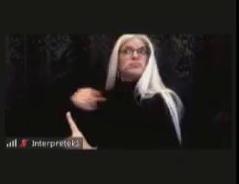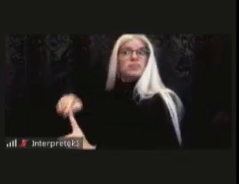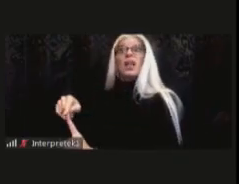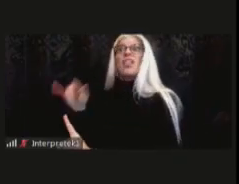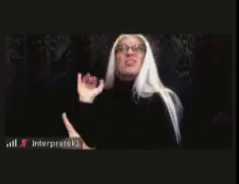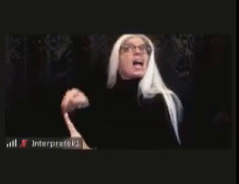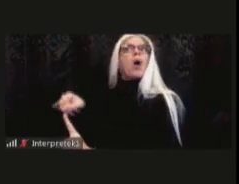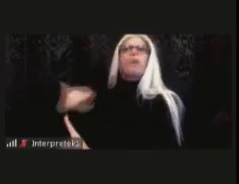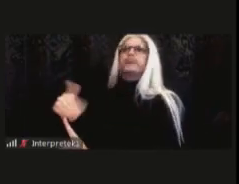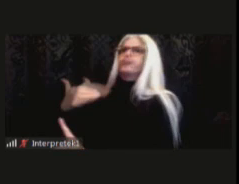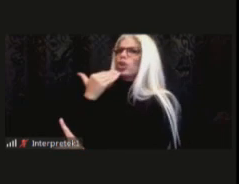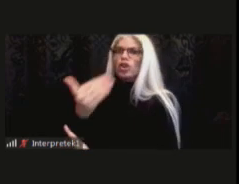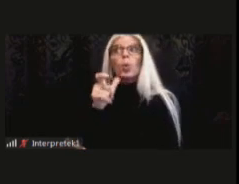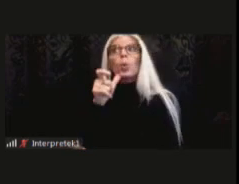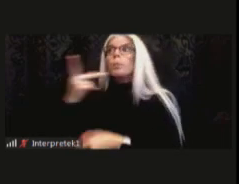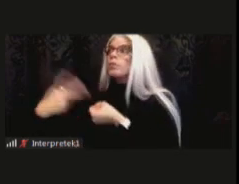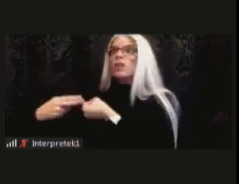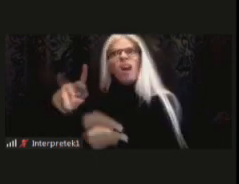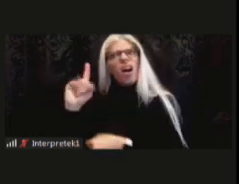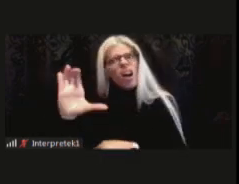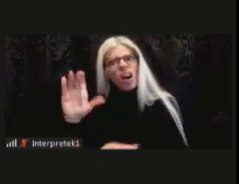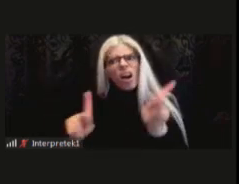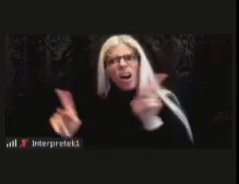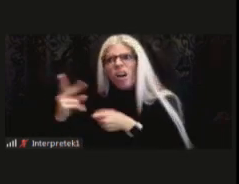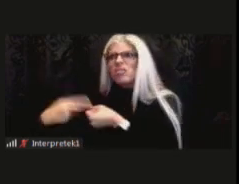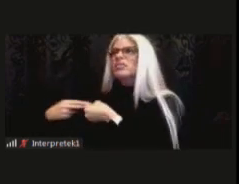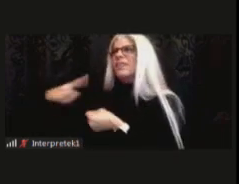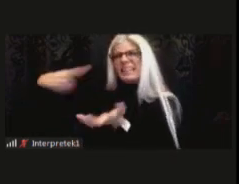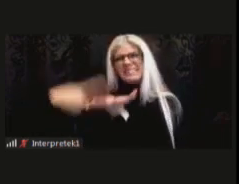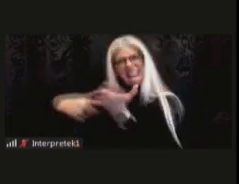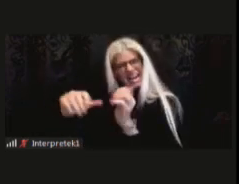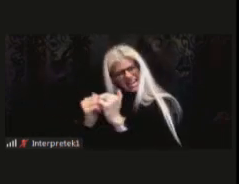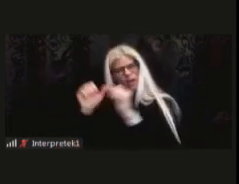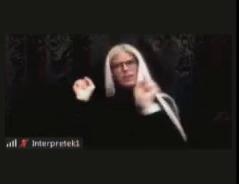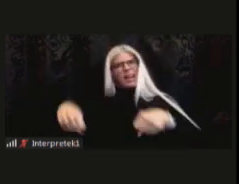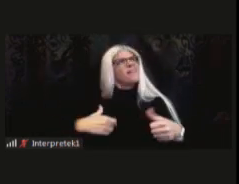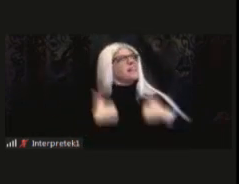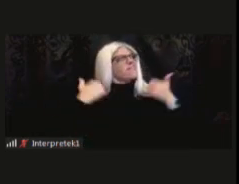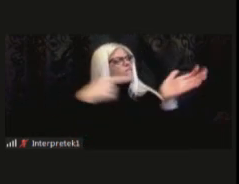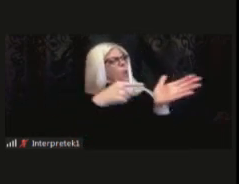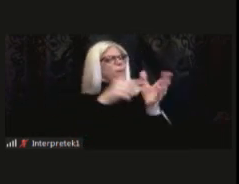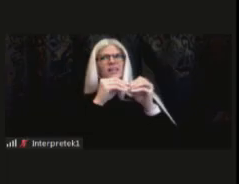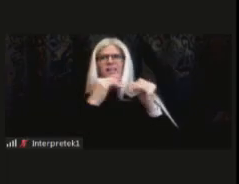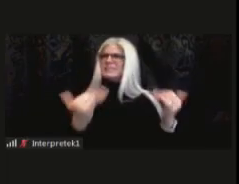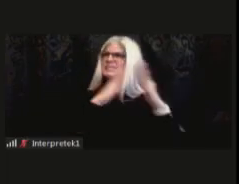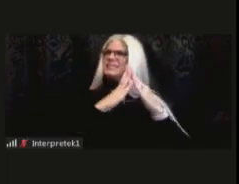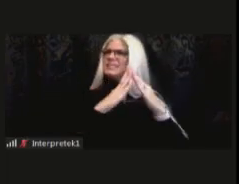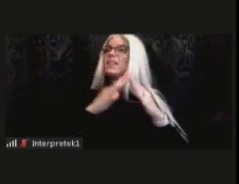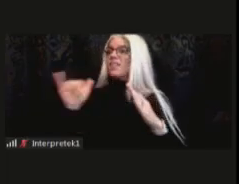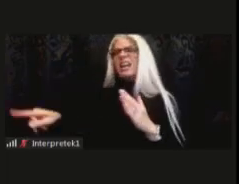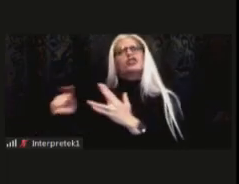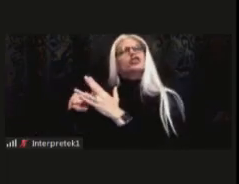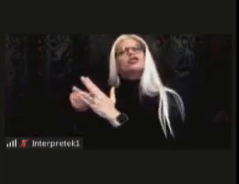participants discussing affordability in the city. So then the plan sort of kicked off in December